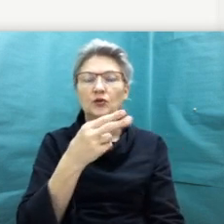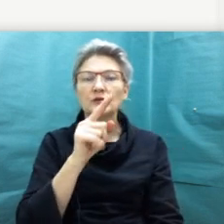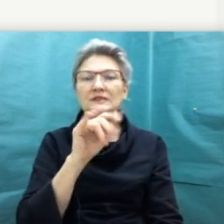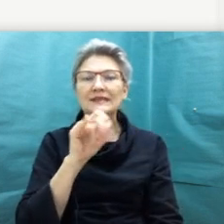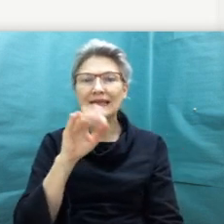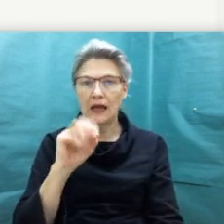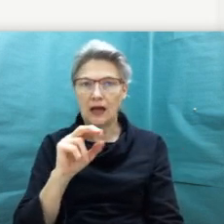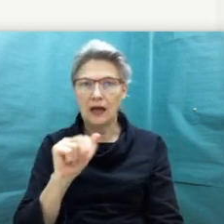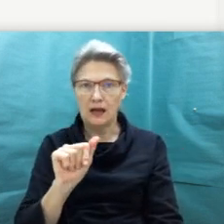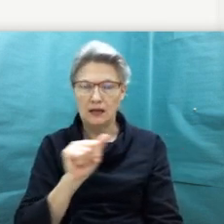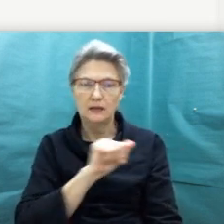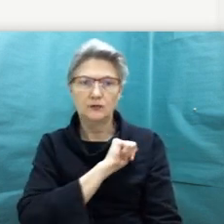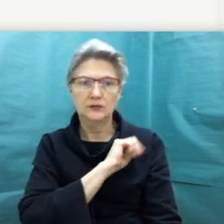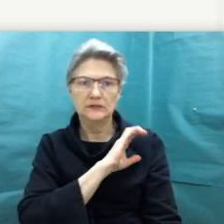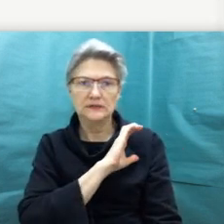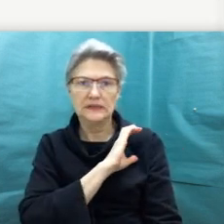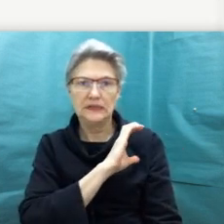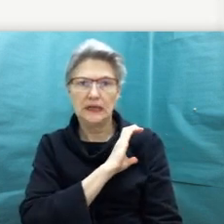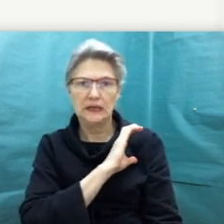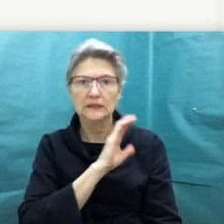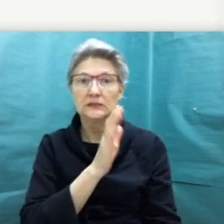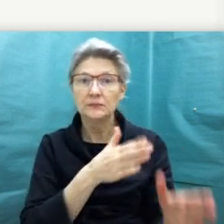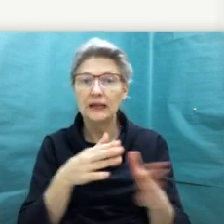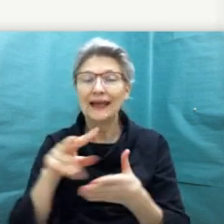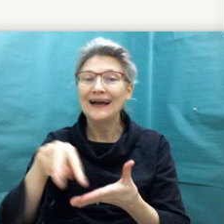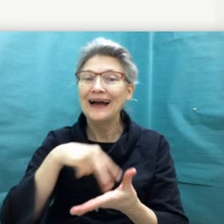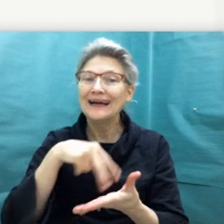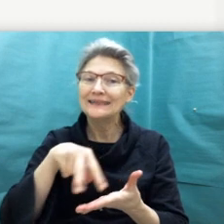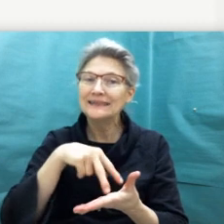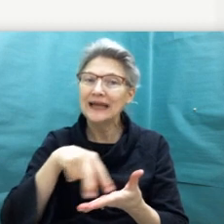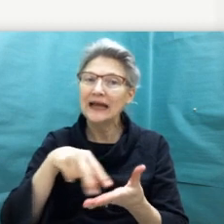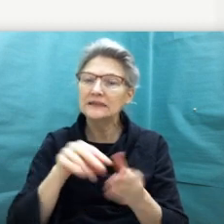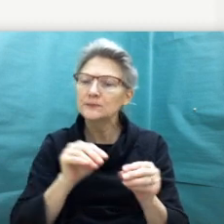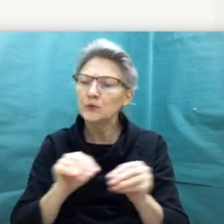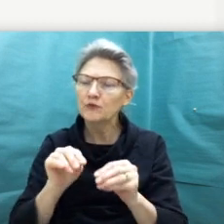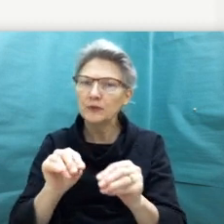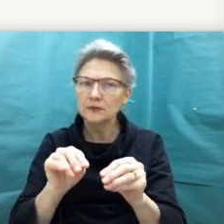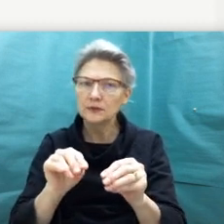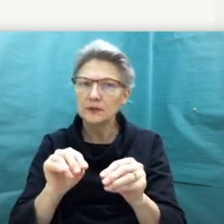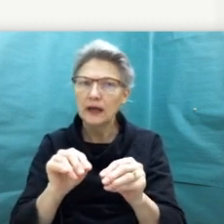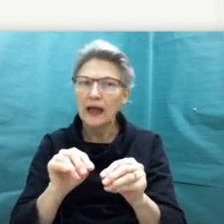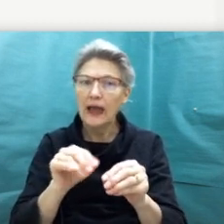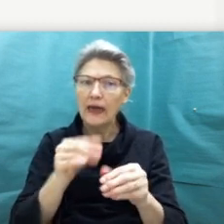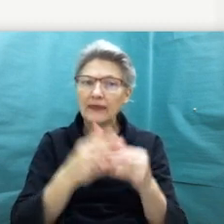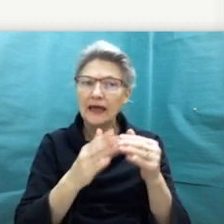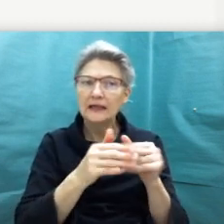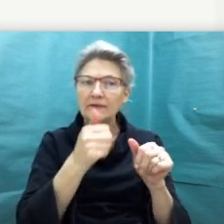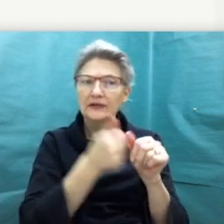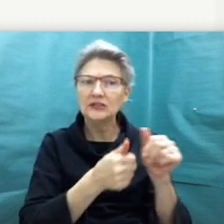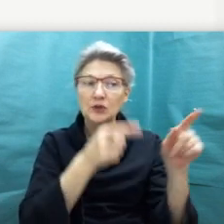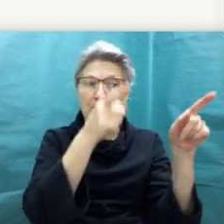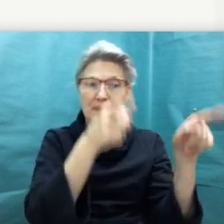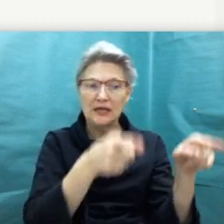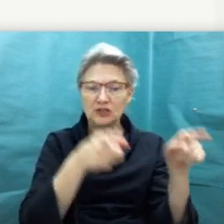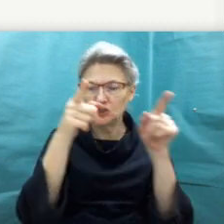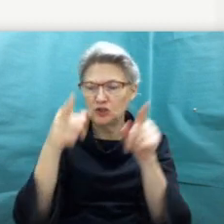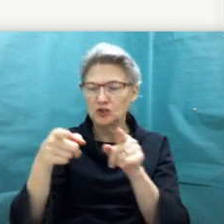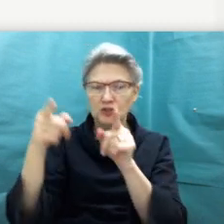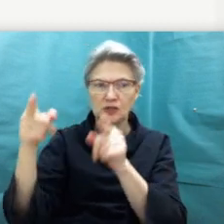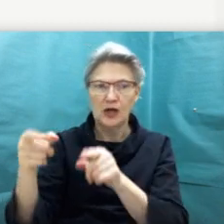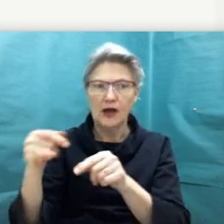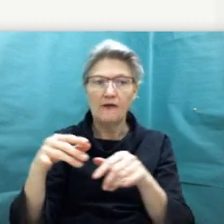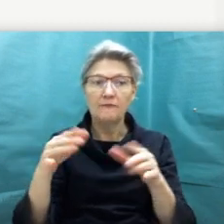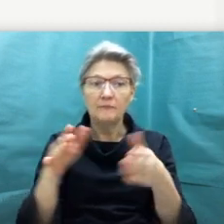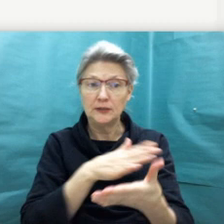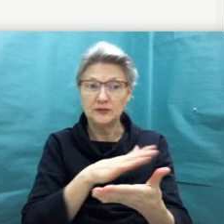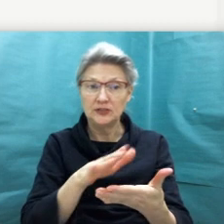routine. At the end of each measure of music, she will make 1 1/4 turns. How many turns will she make after the first